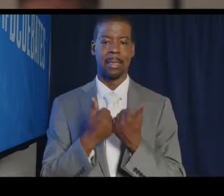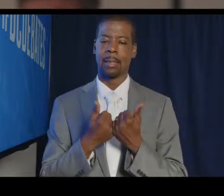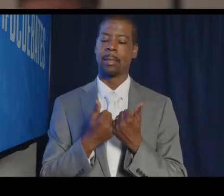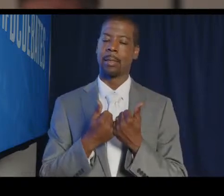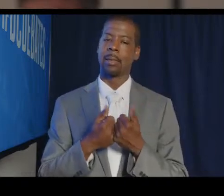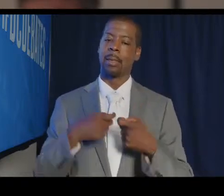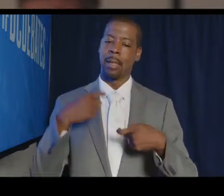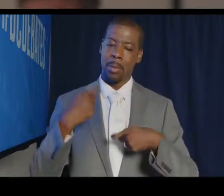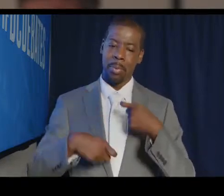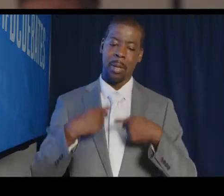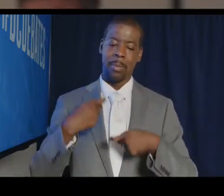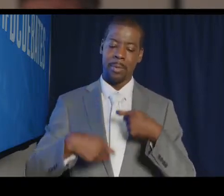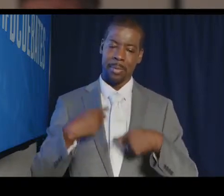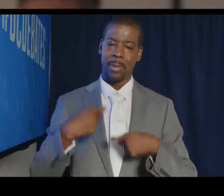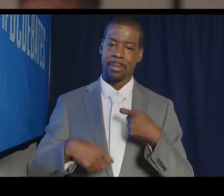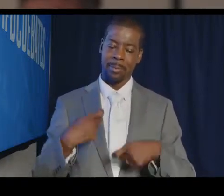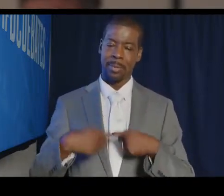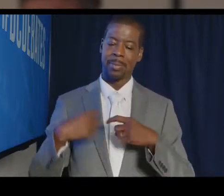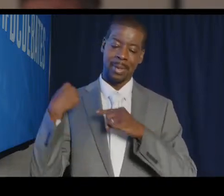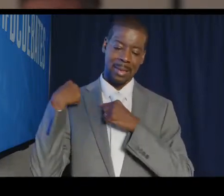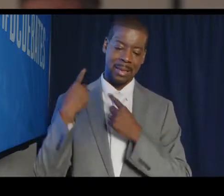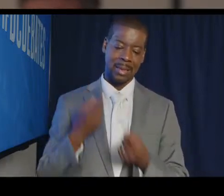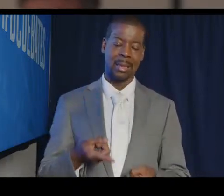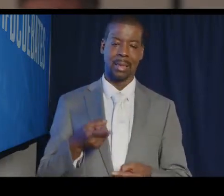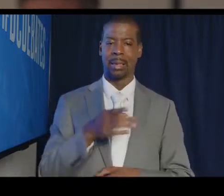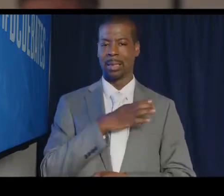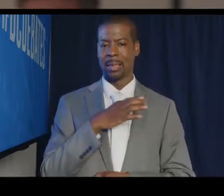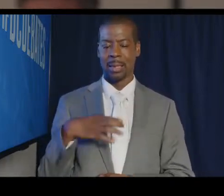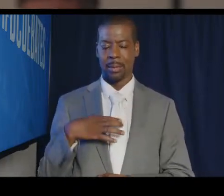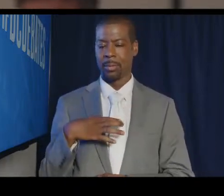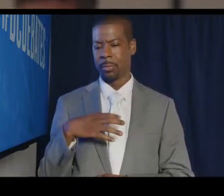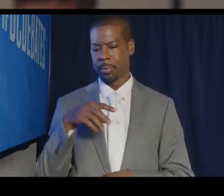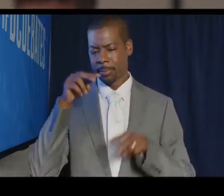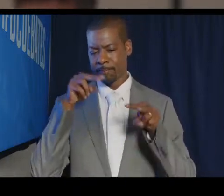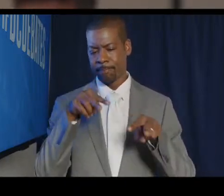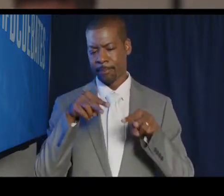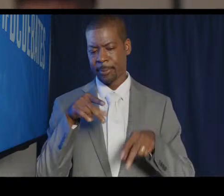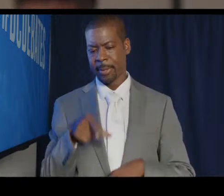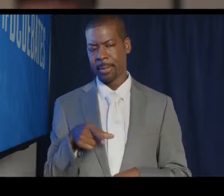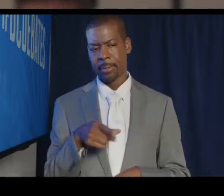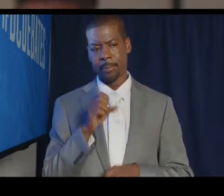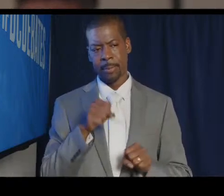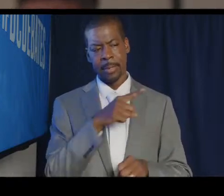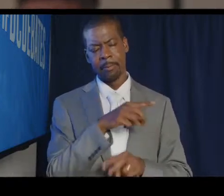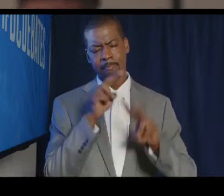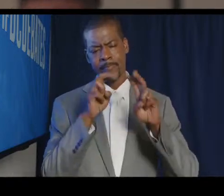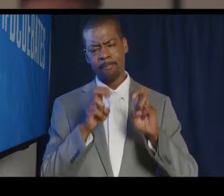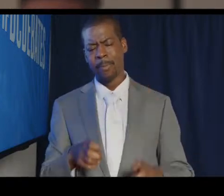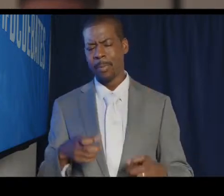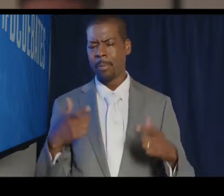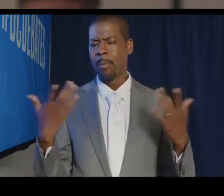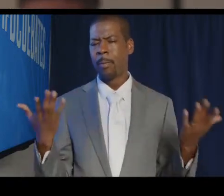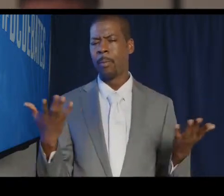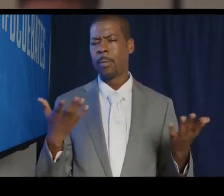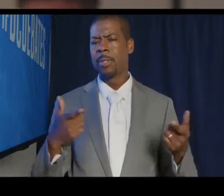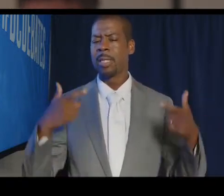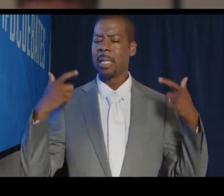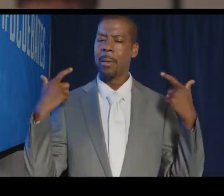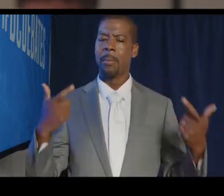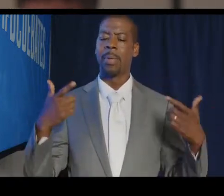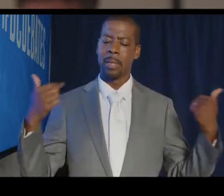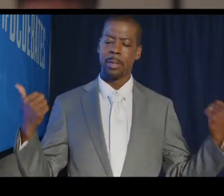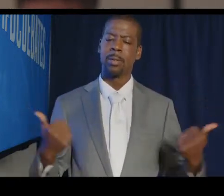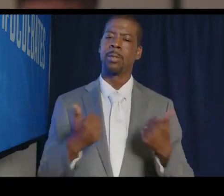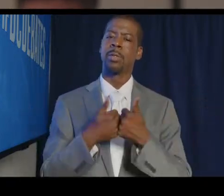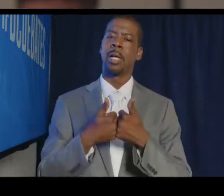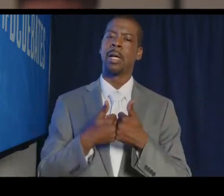been an express focus of the council, especially as of late. Can you just diagnose for me what is the biggest issue or biggest challenge